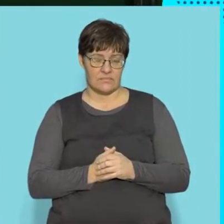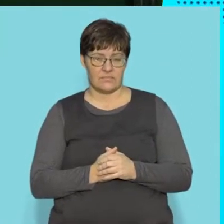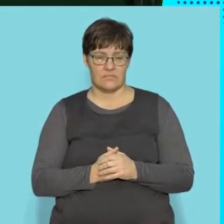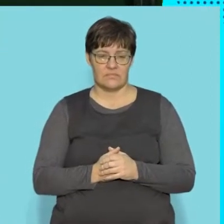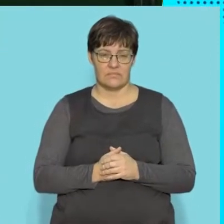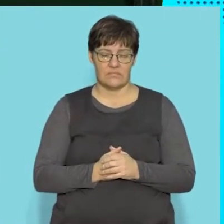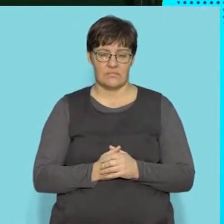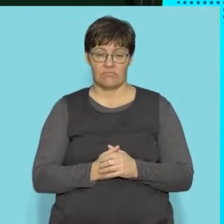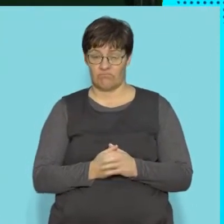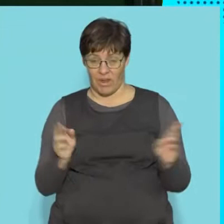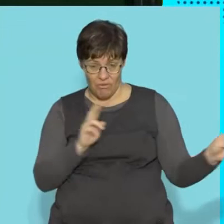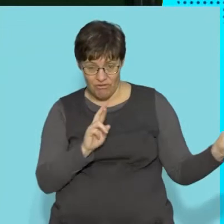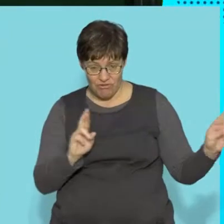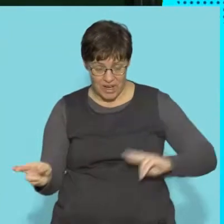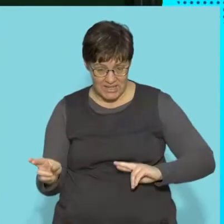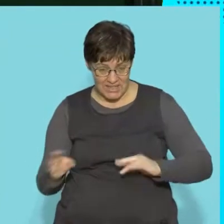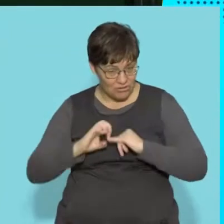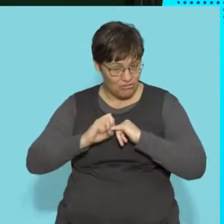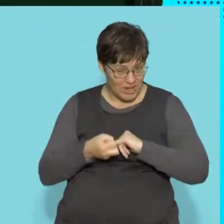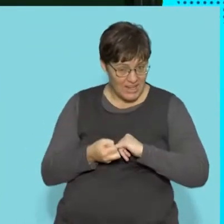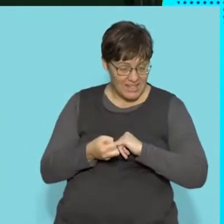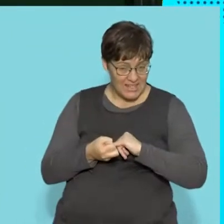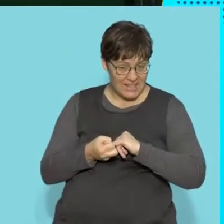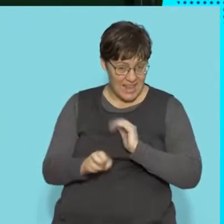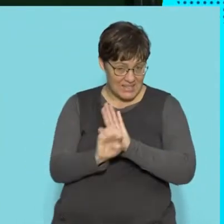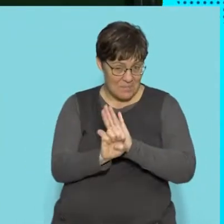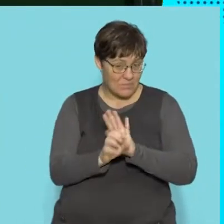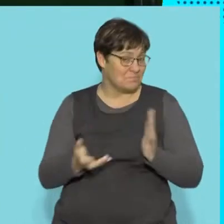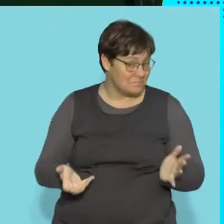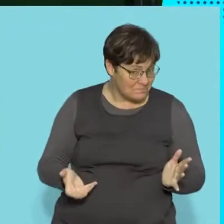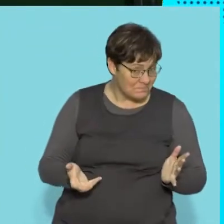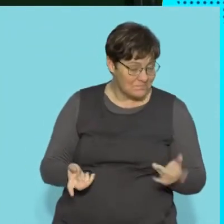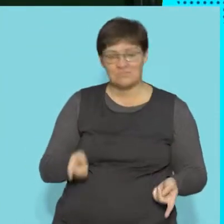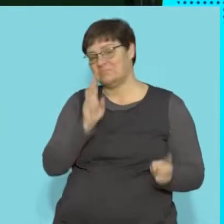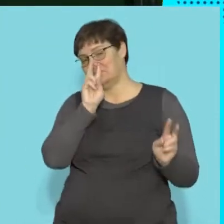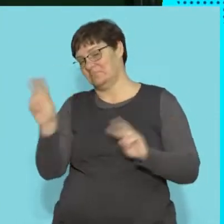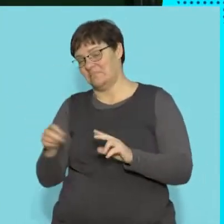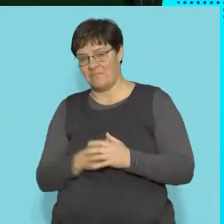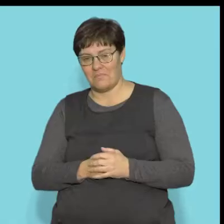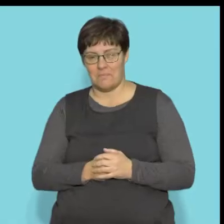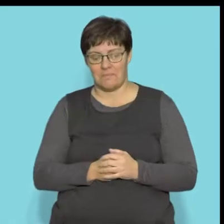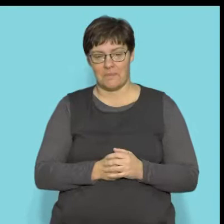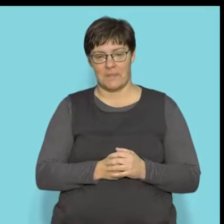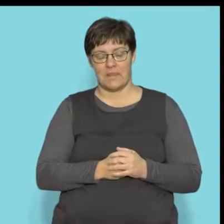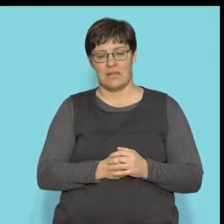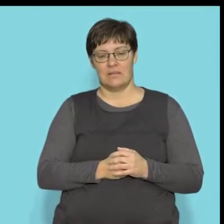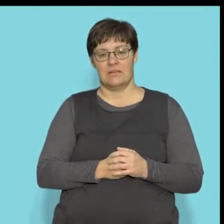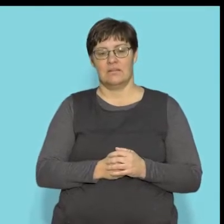asked. Are you ready to try an example? Let's go.